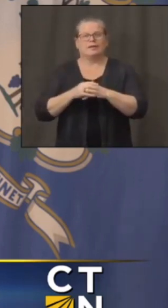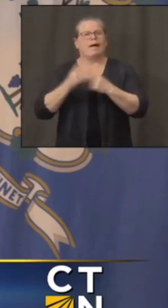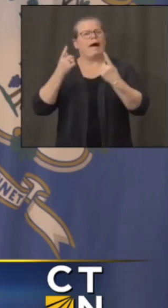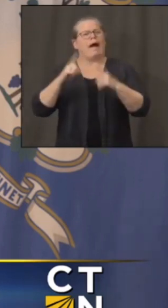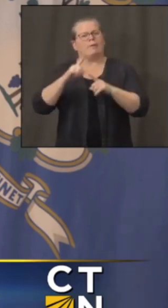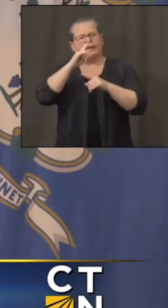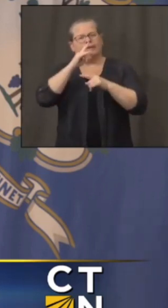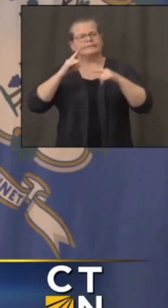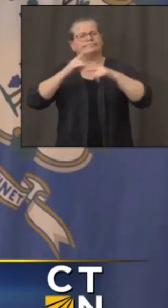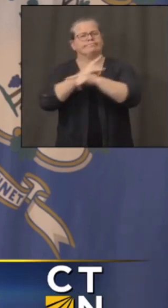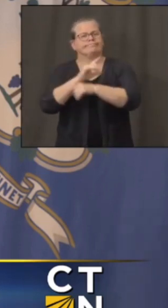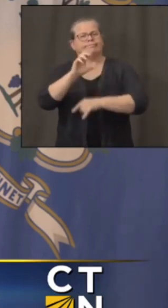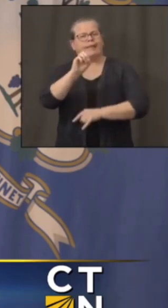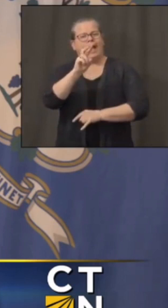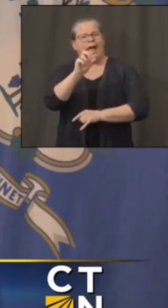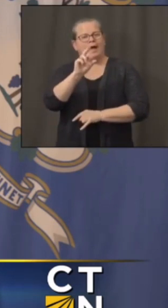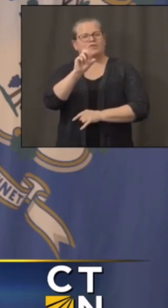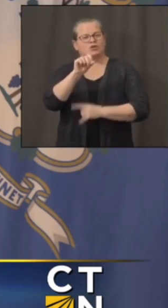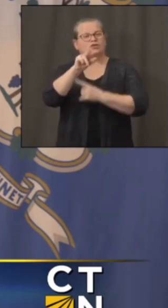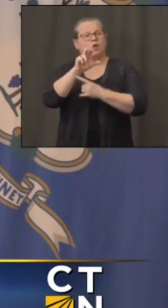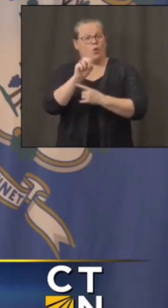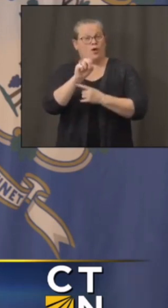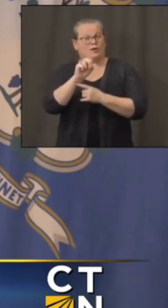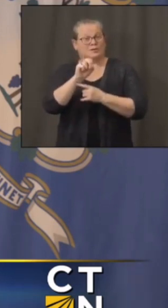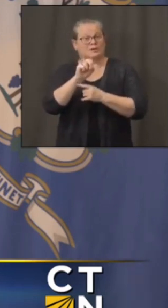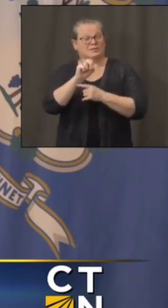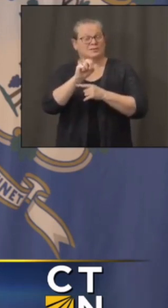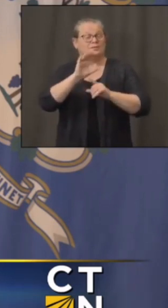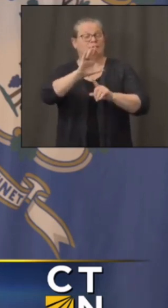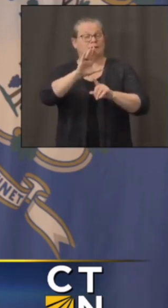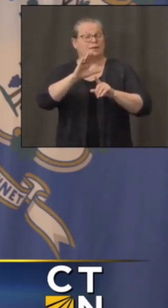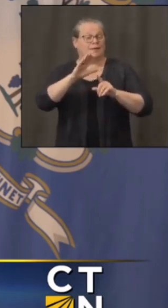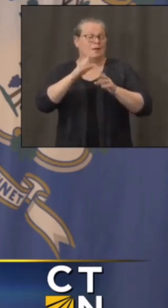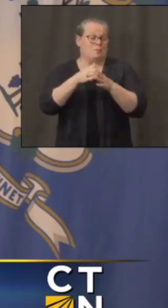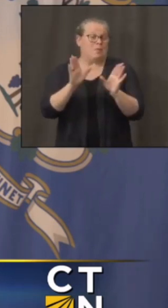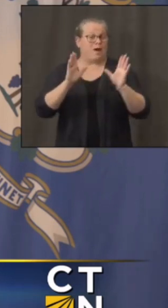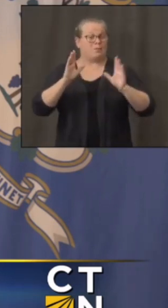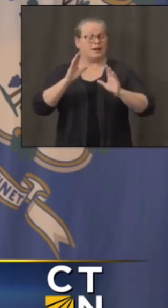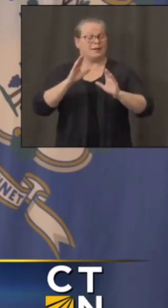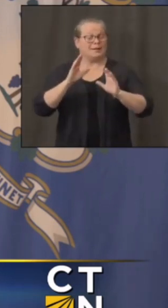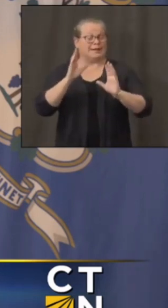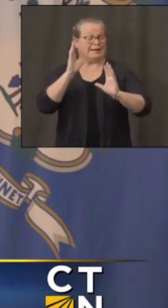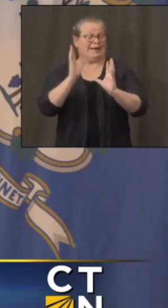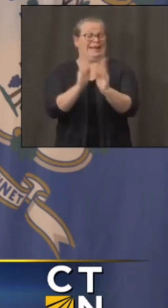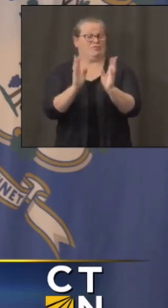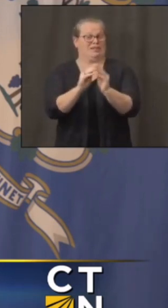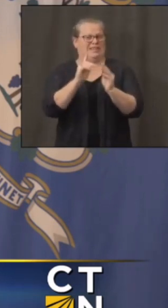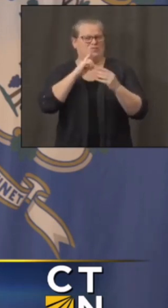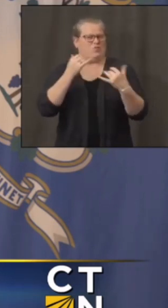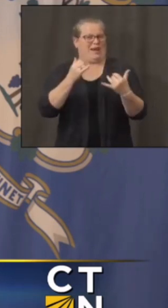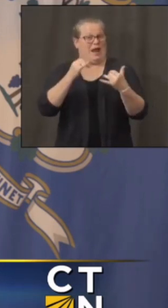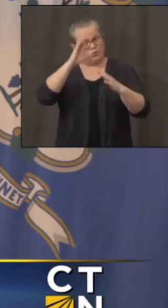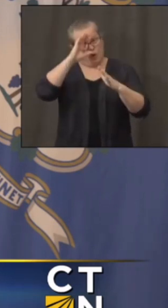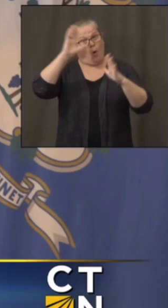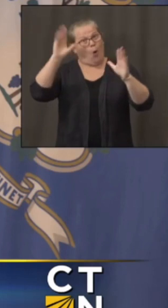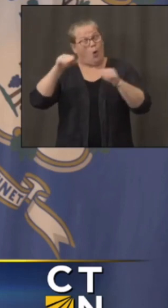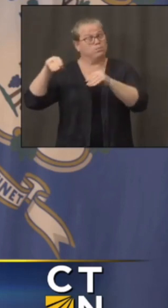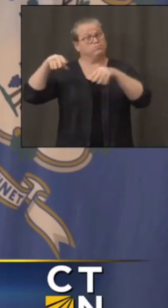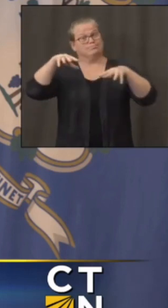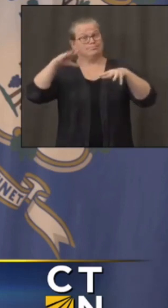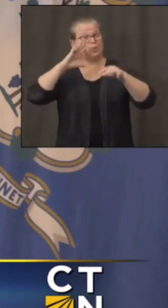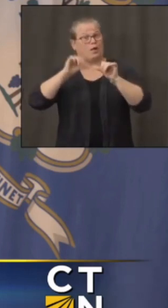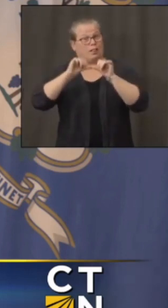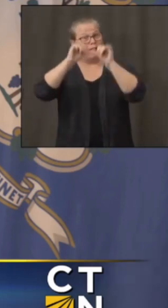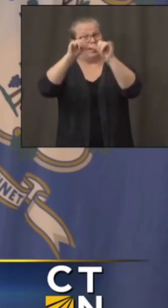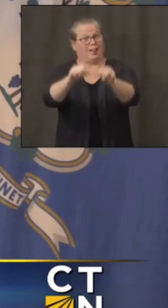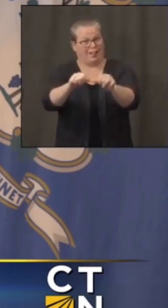going on right now. Hope we all can keep the lights on. And hope we're better prepared this time than we were